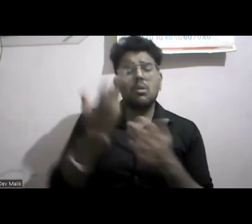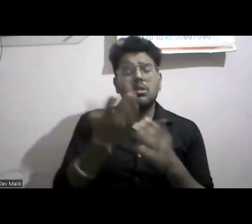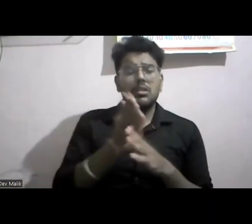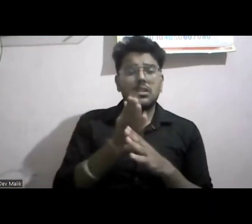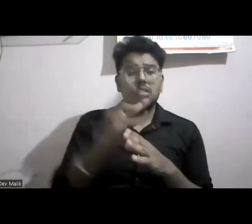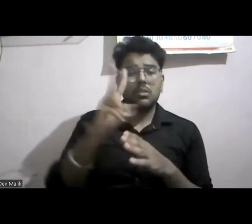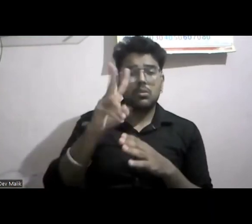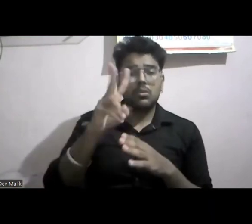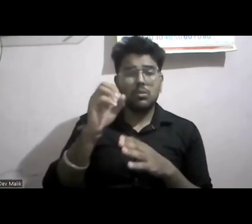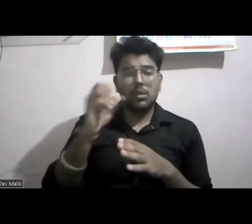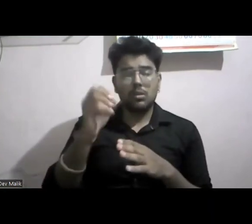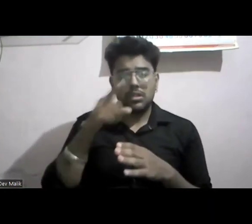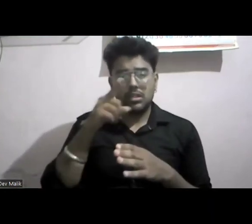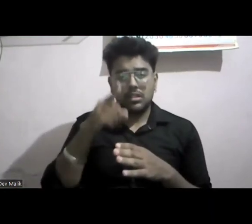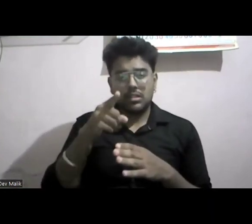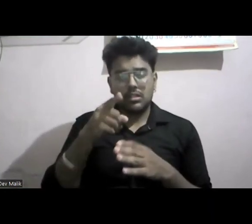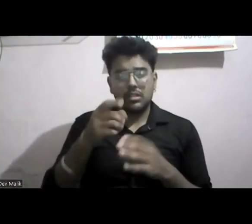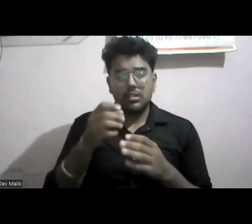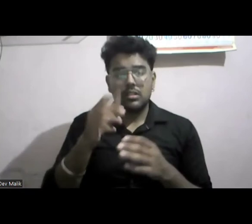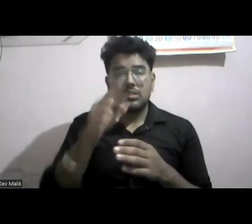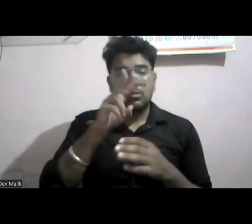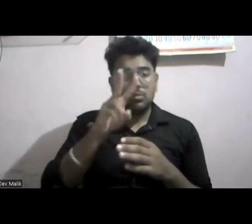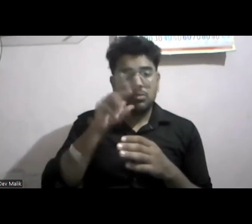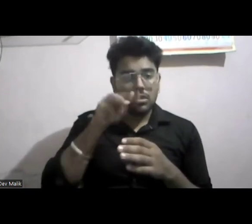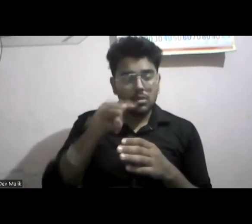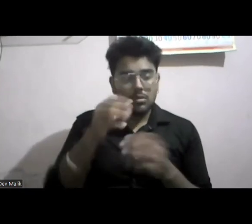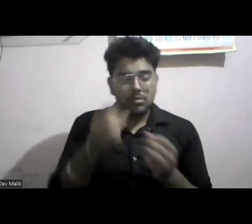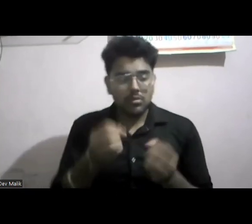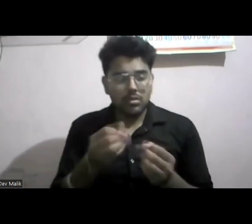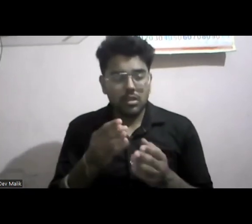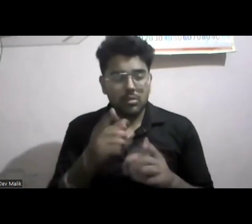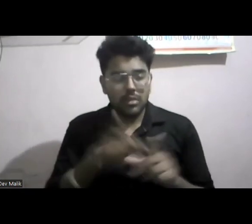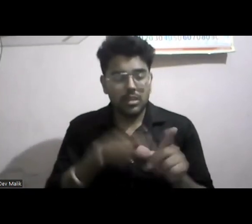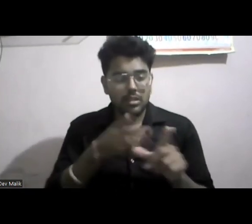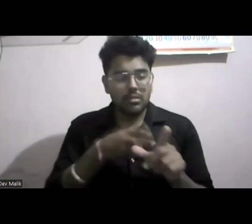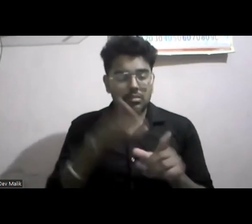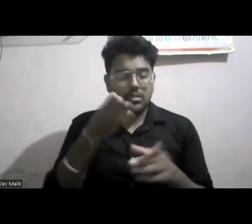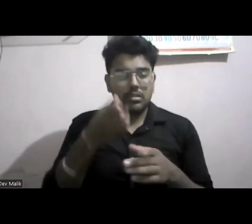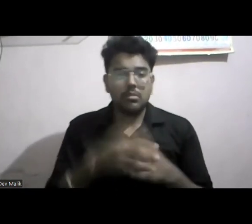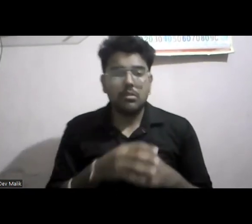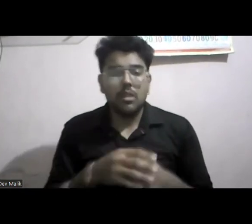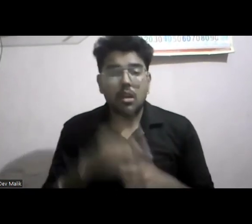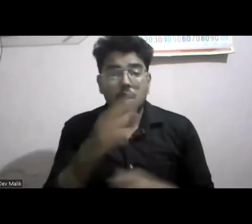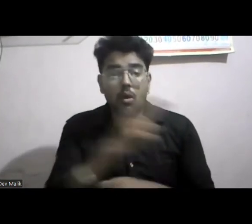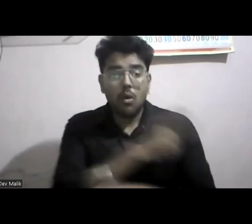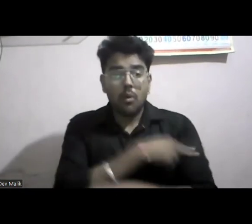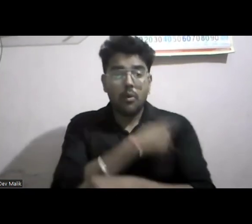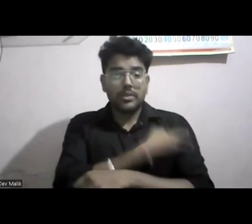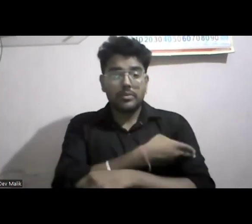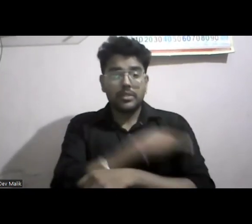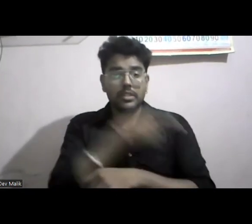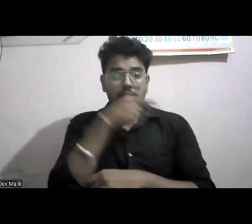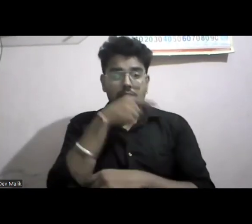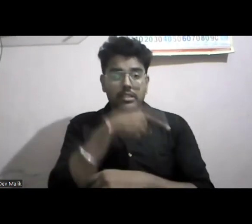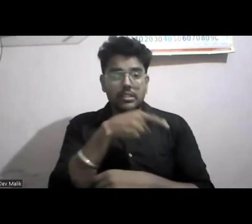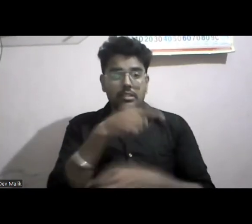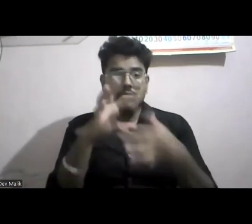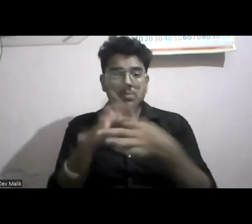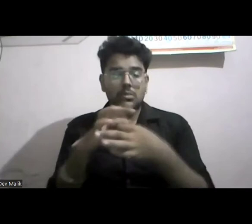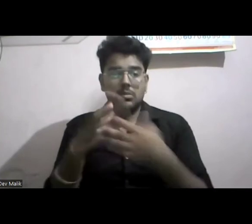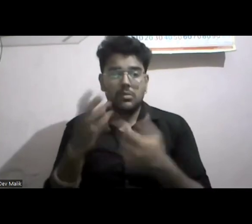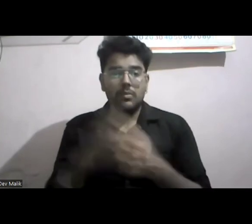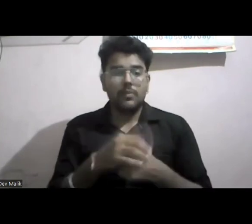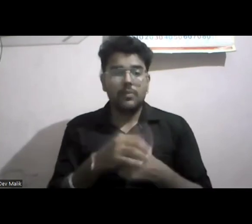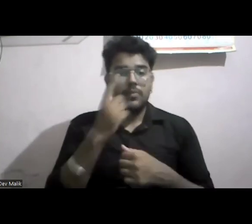lot of films that had this reference to hospitals and institutions where, you know, these women